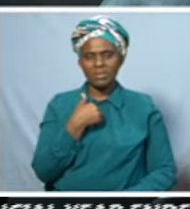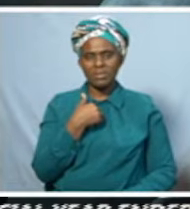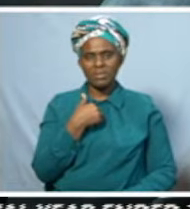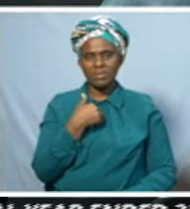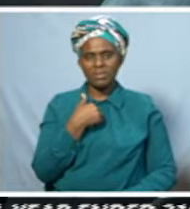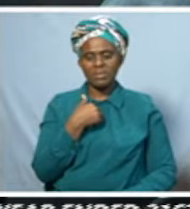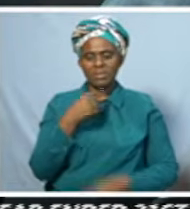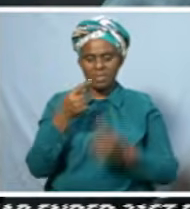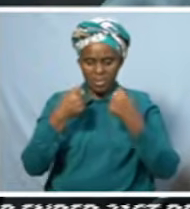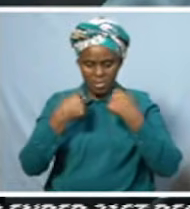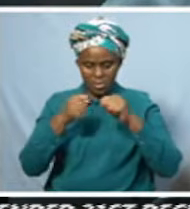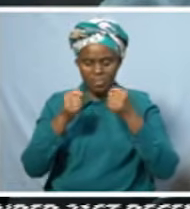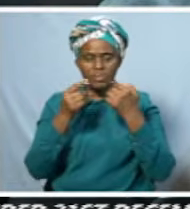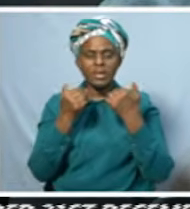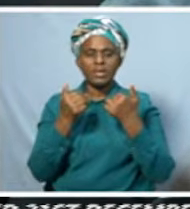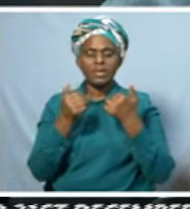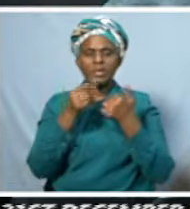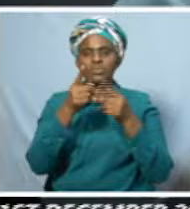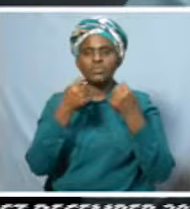You are trying to